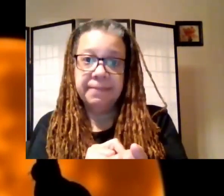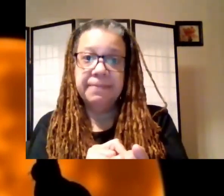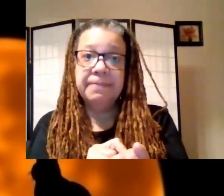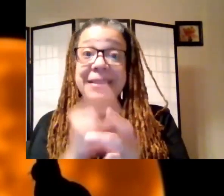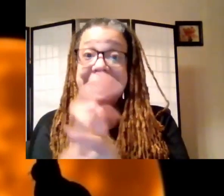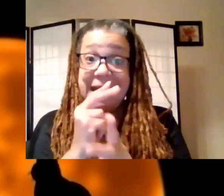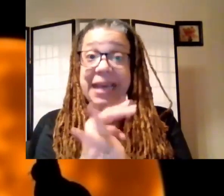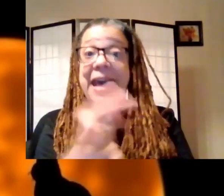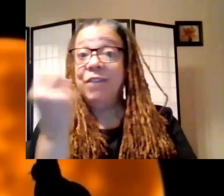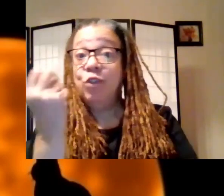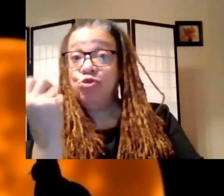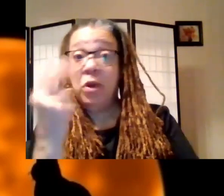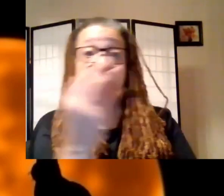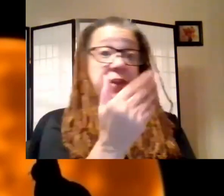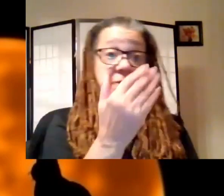patients.